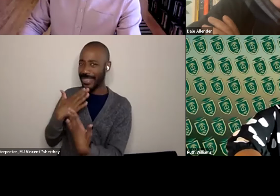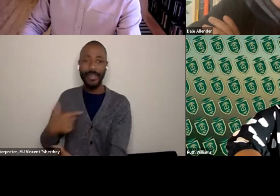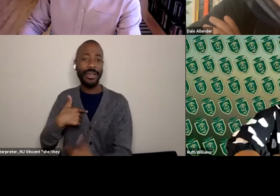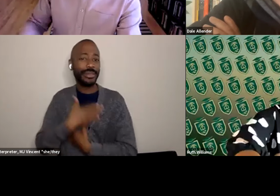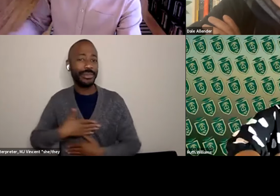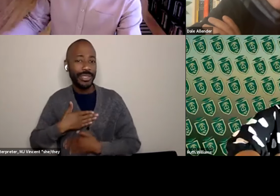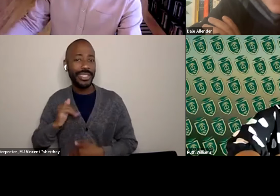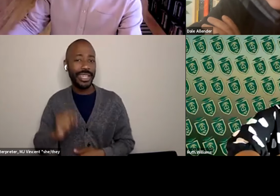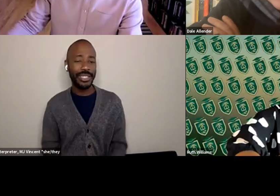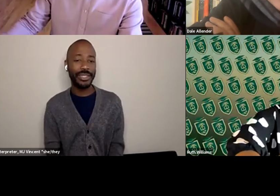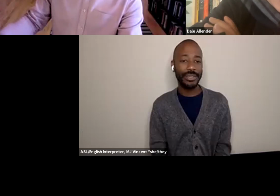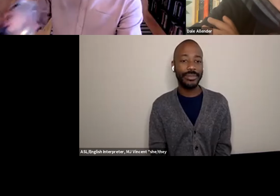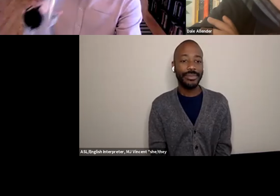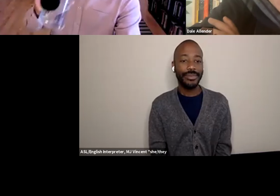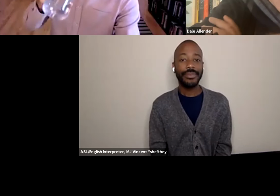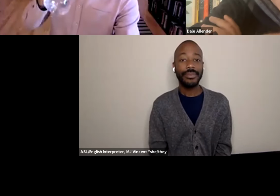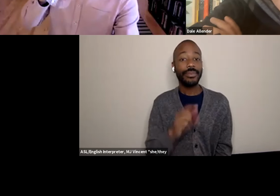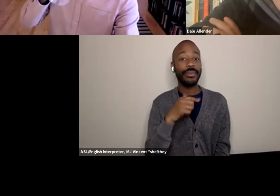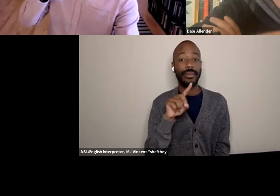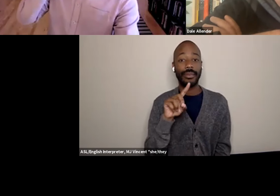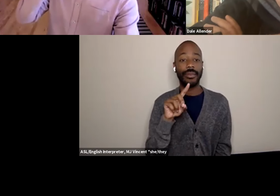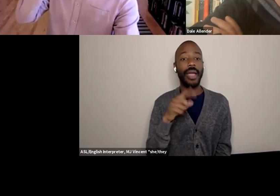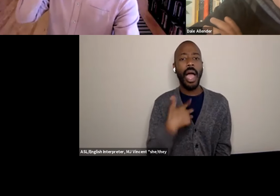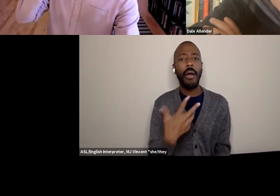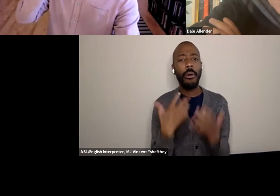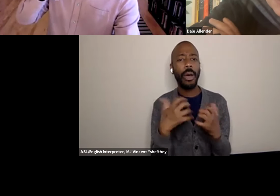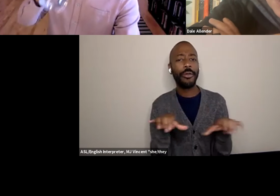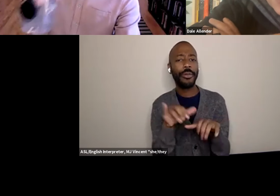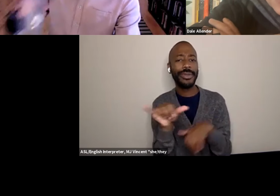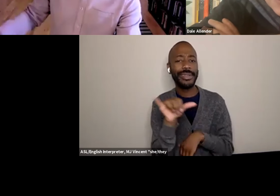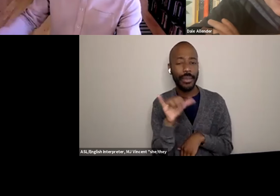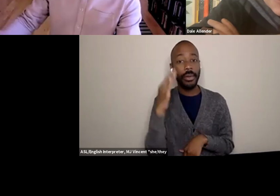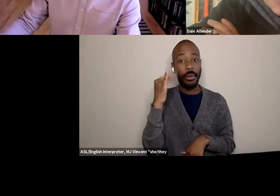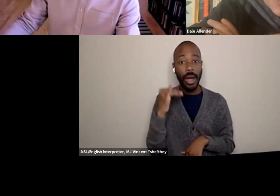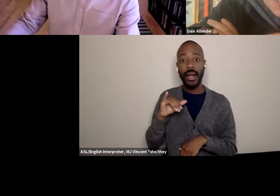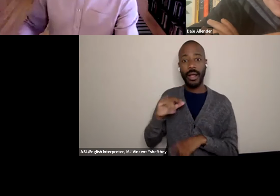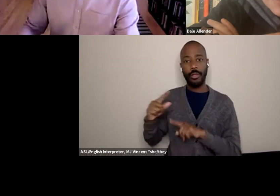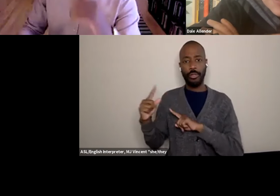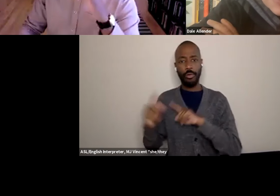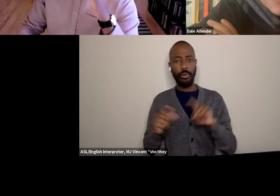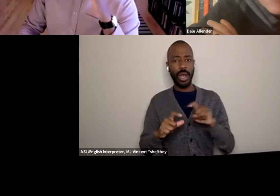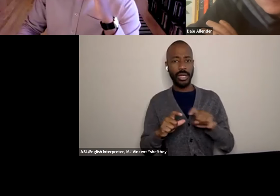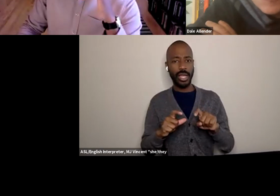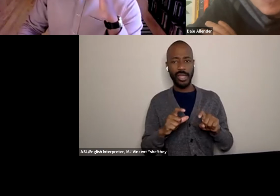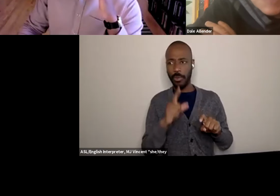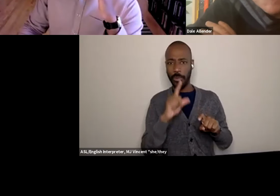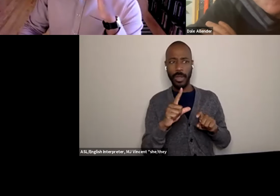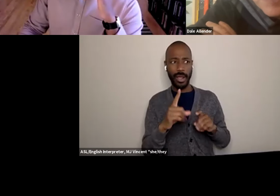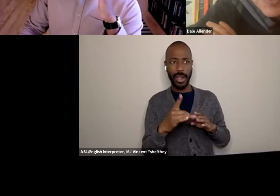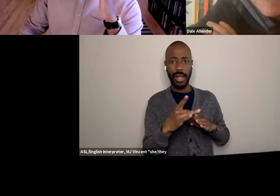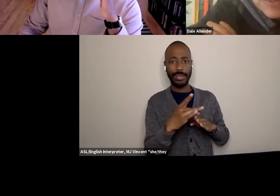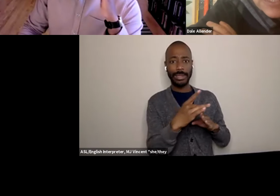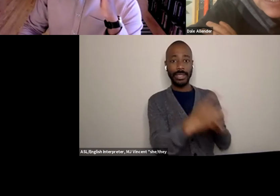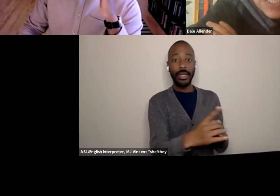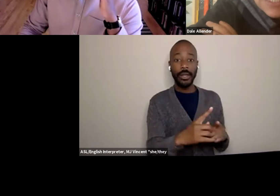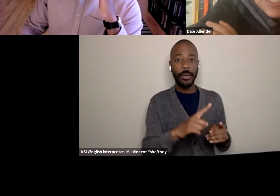I wanted to do the same, actually, because part of the direction of the questions is getting into